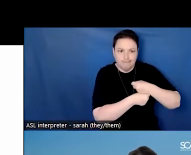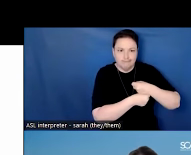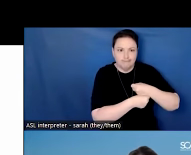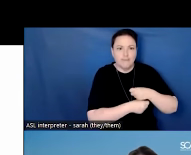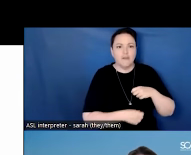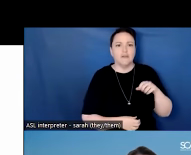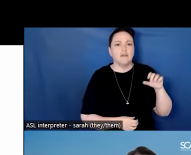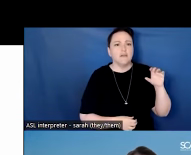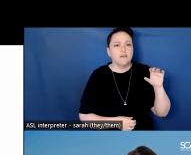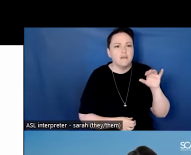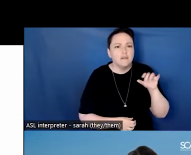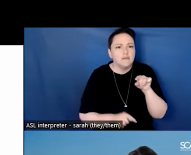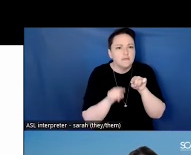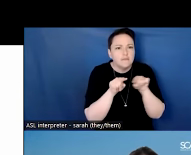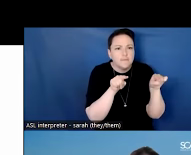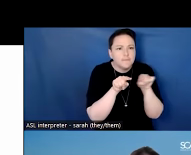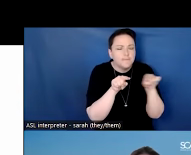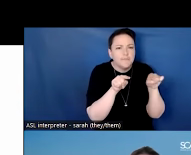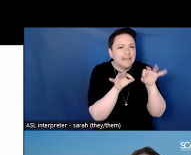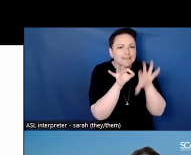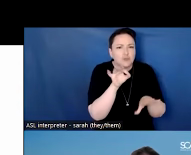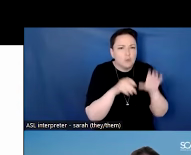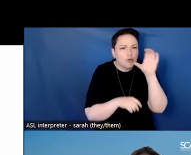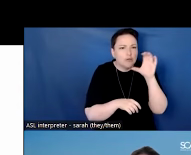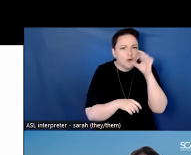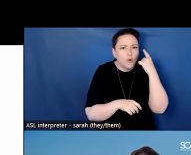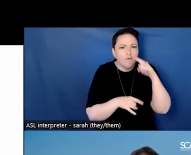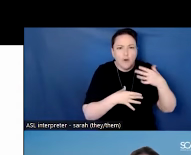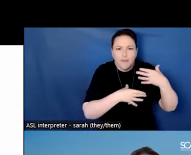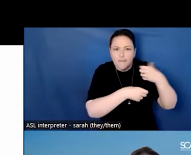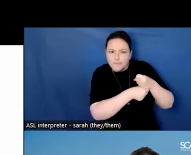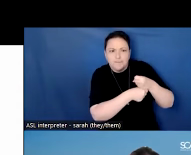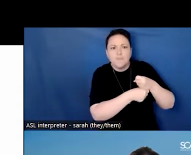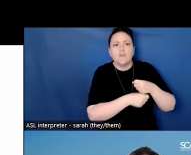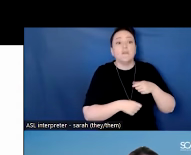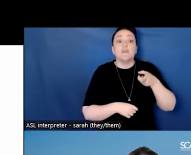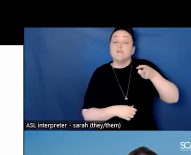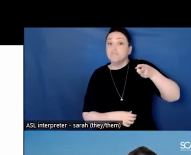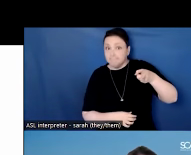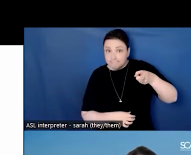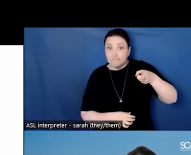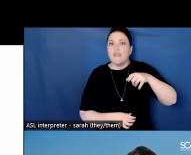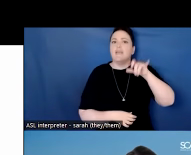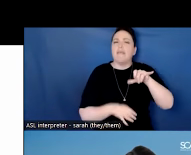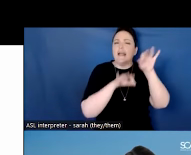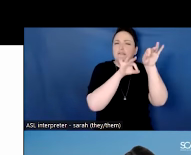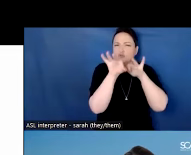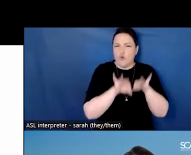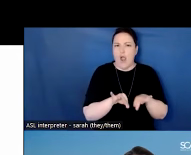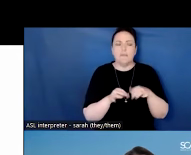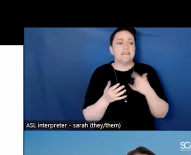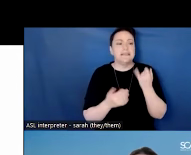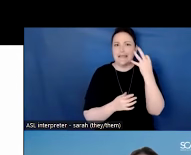decision document that describes why a project will have no or any environmental significant